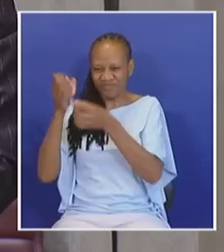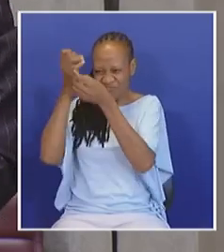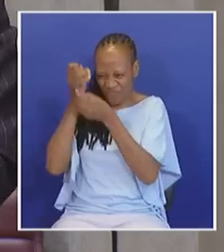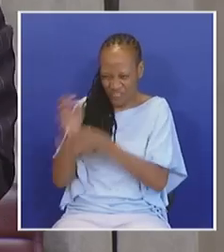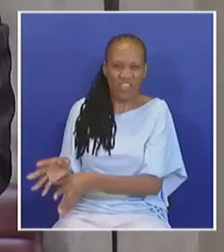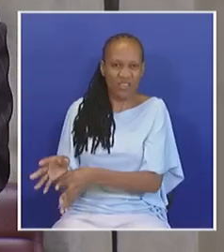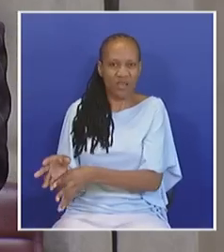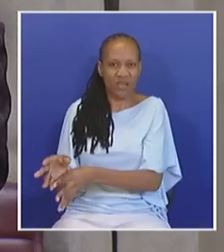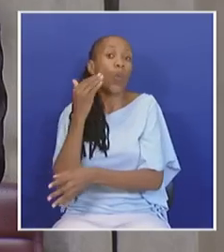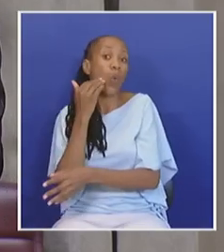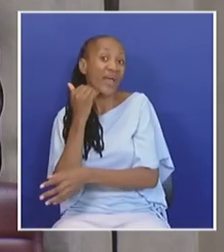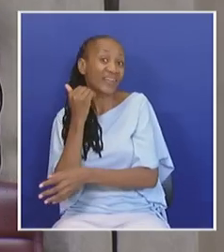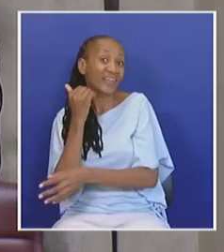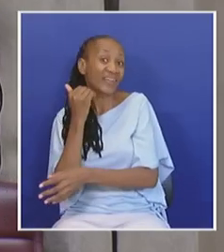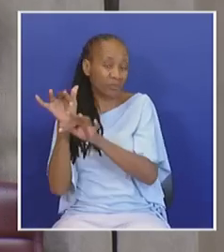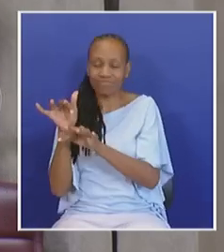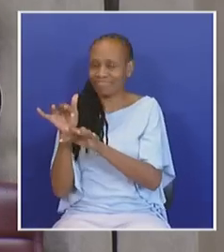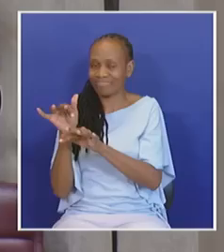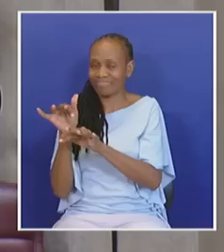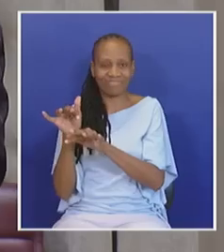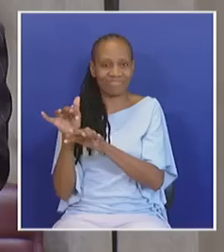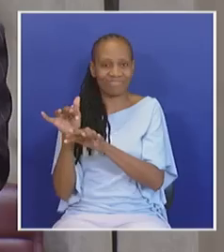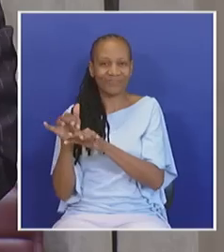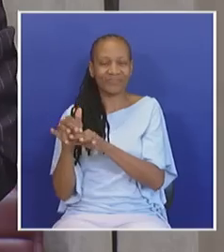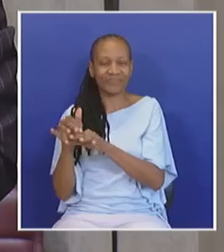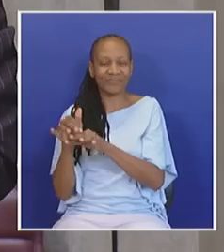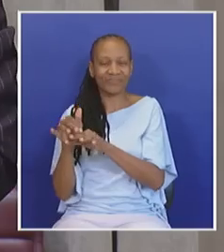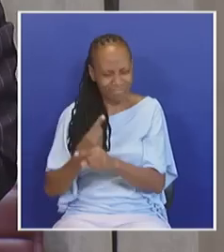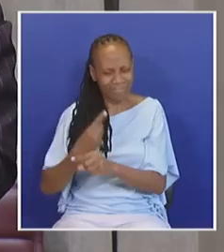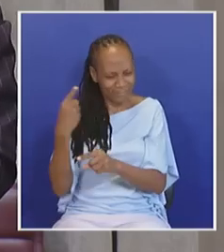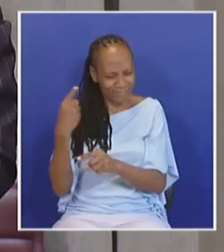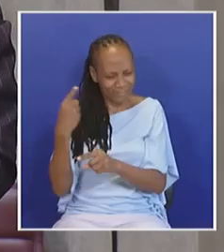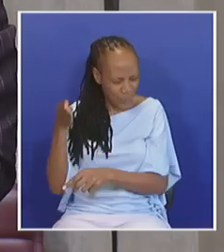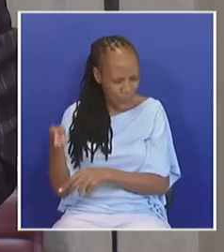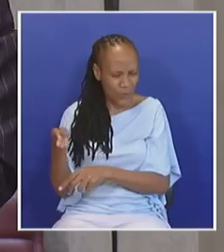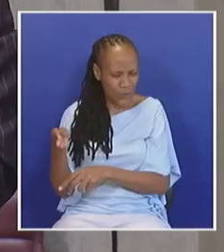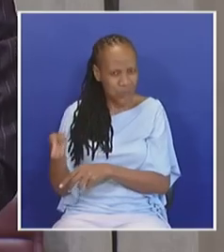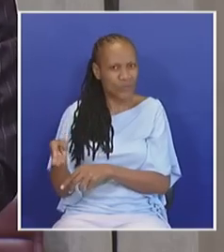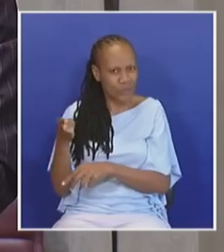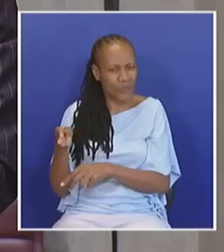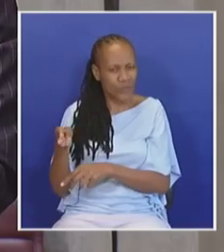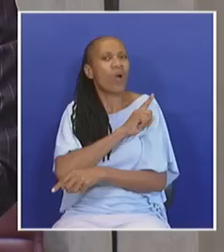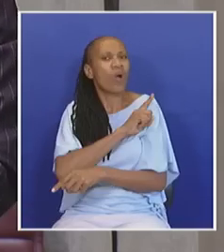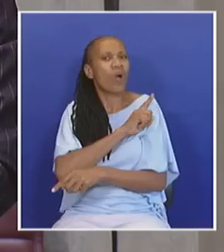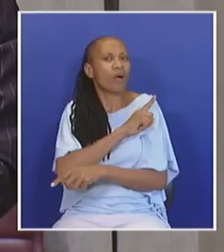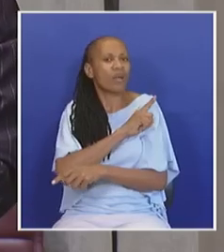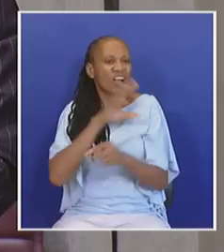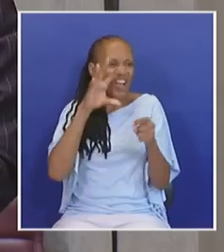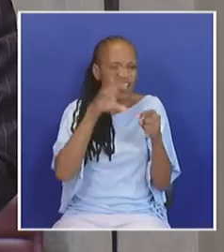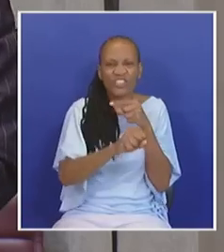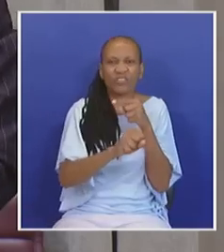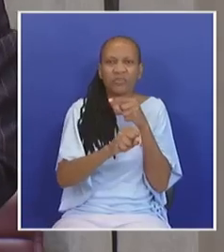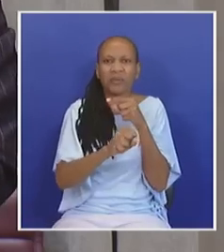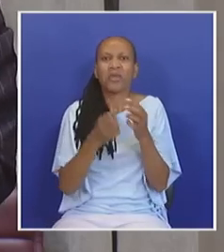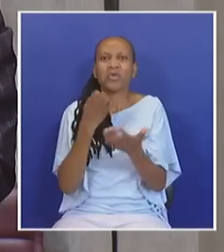core of white South Africans. It is and always has been primarily about achieving and maintaining economic